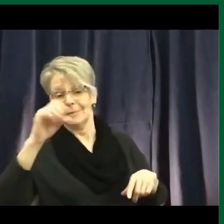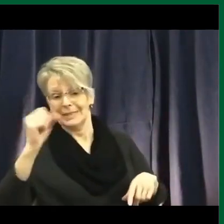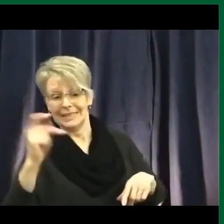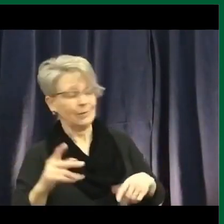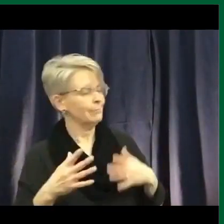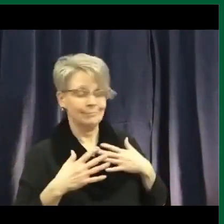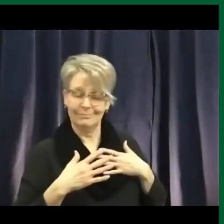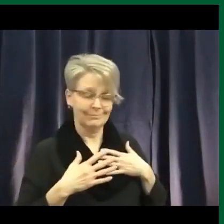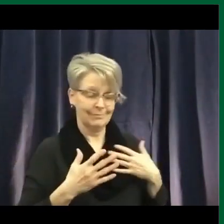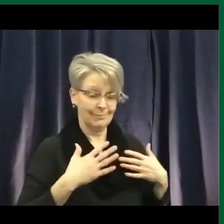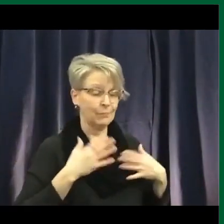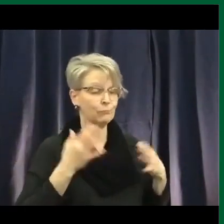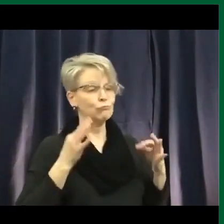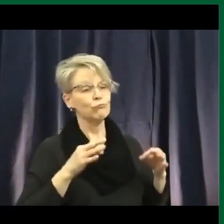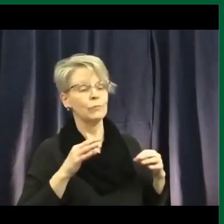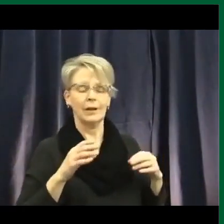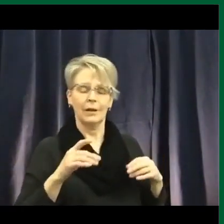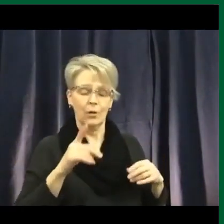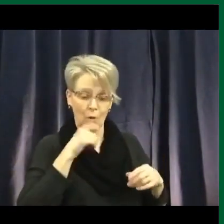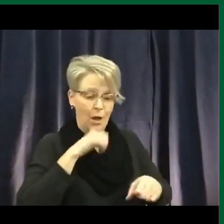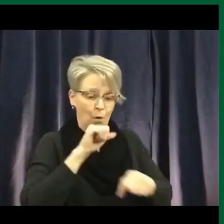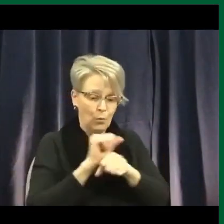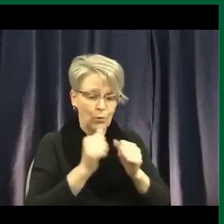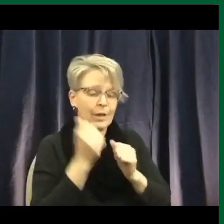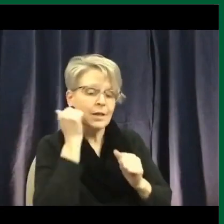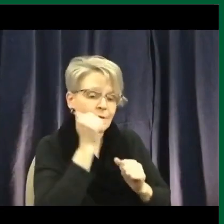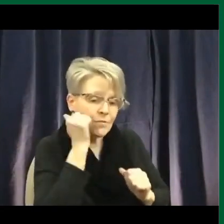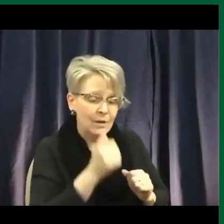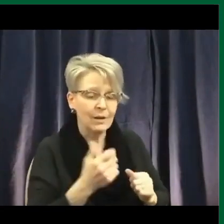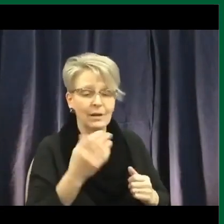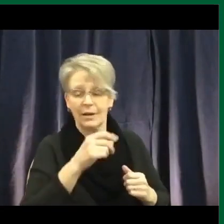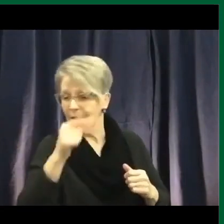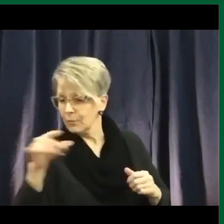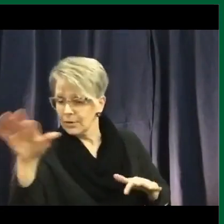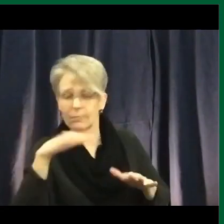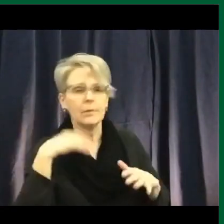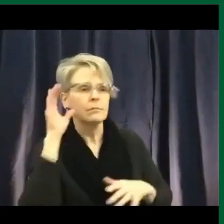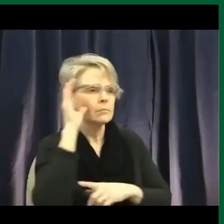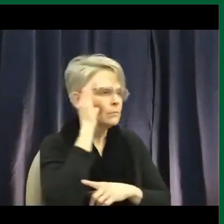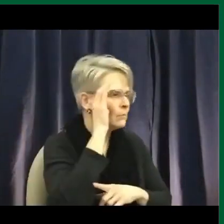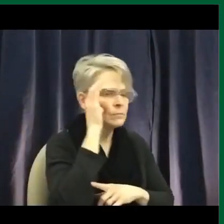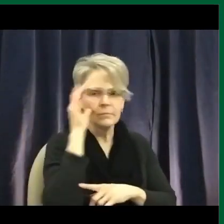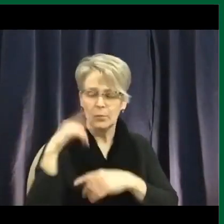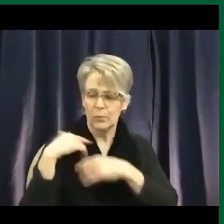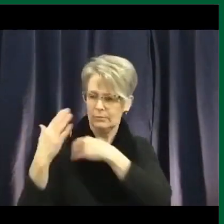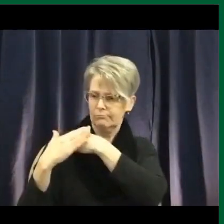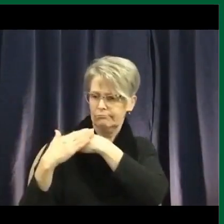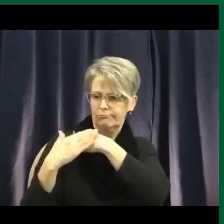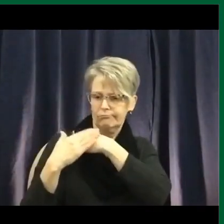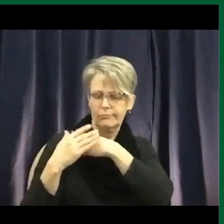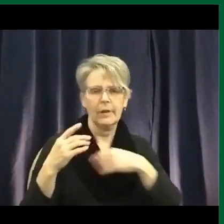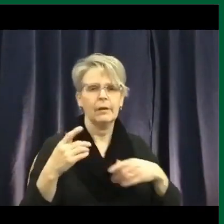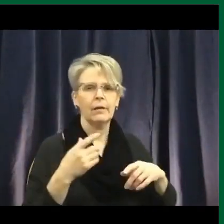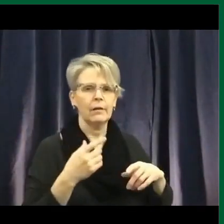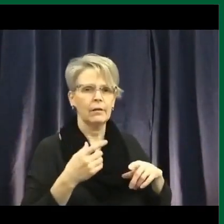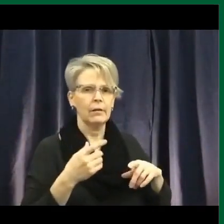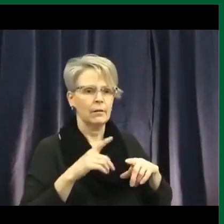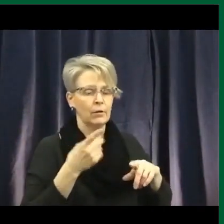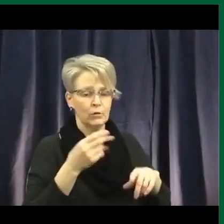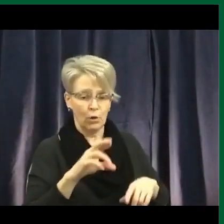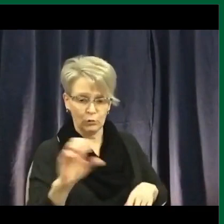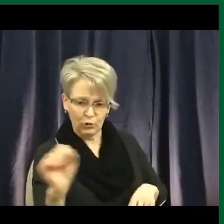position and those others that I work with on a daily basis to listen to the advice that we receive from folks like